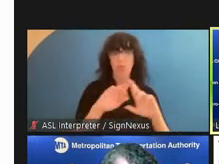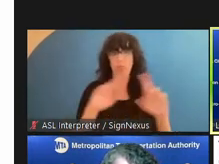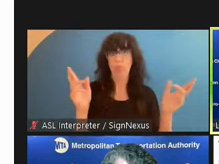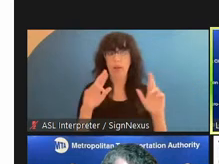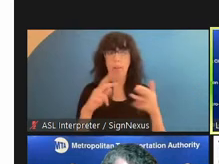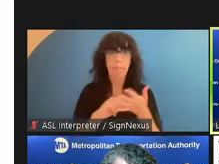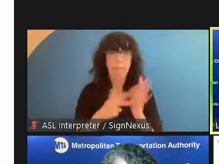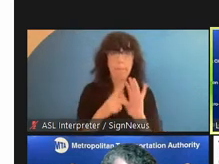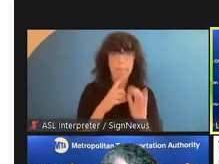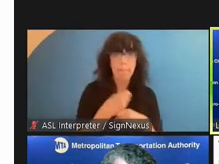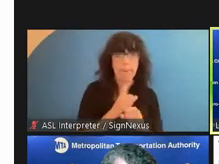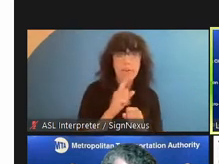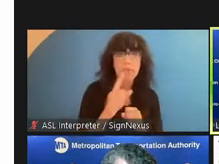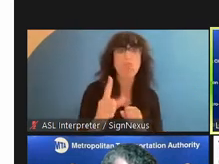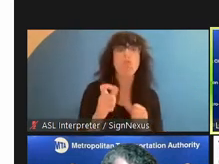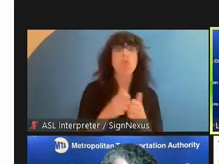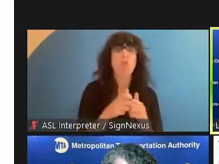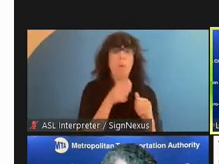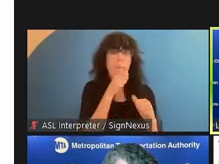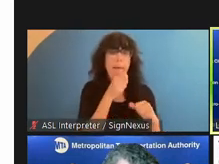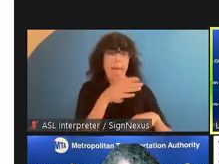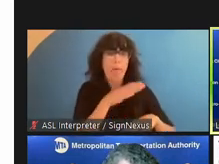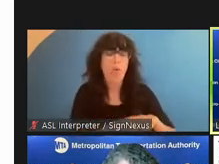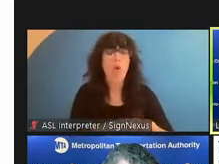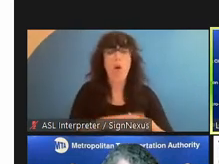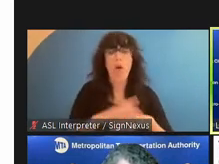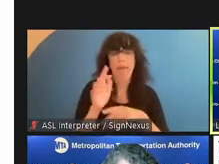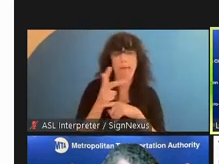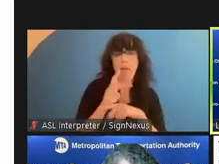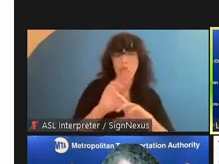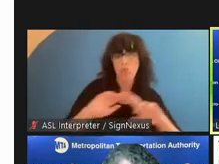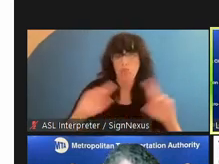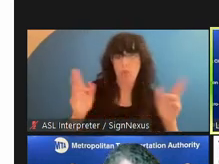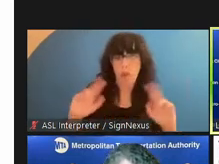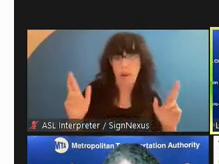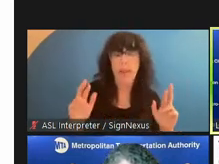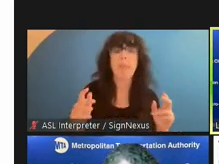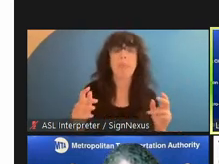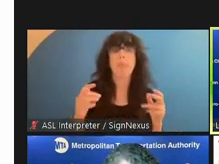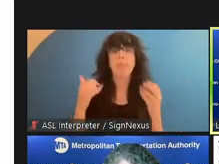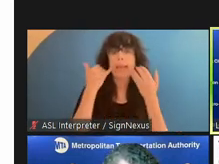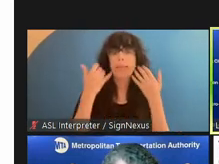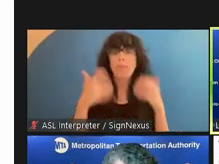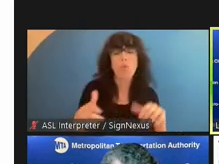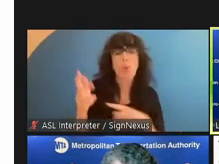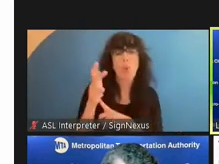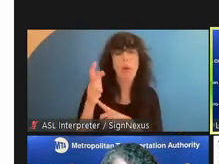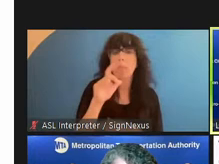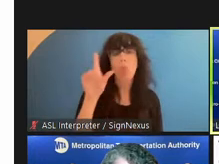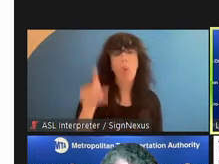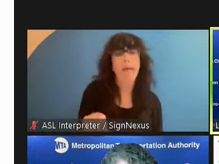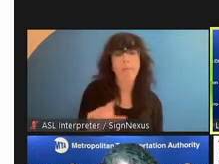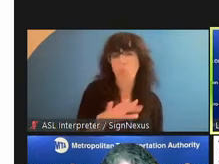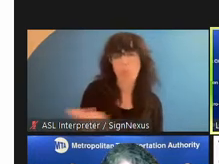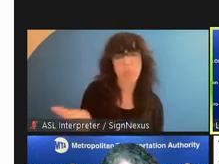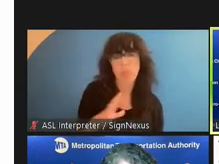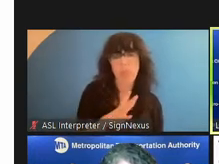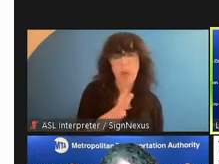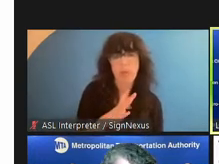enabled before beginning your remarks if you do not wish to use your camera you do not have to do so